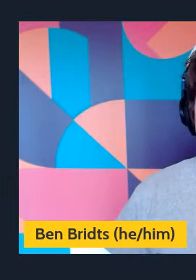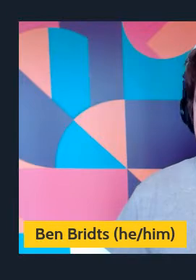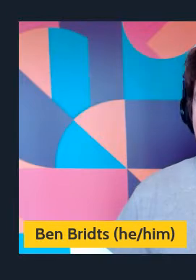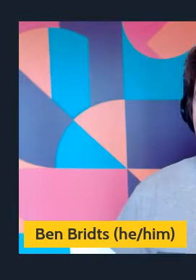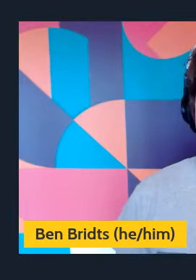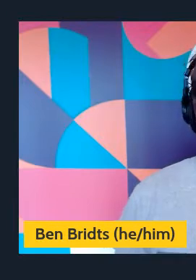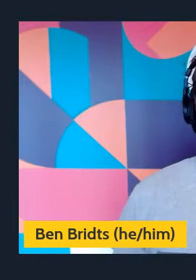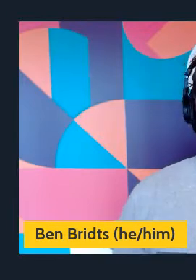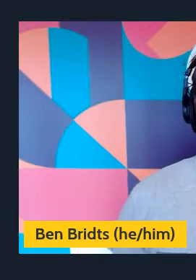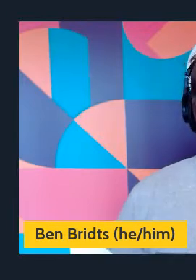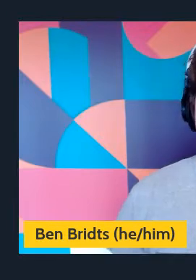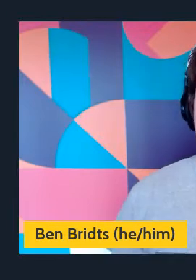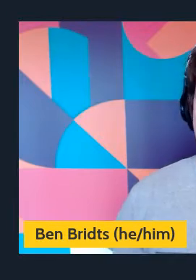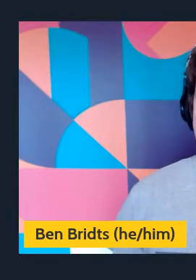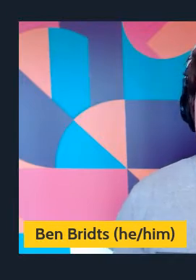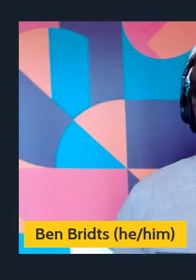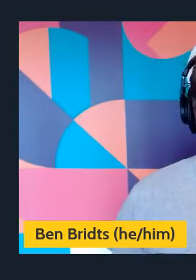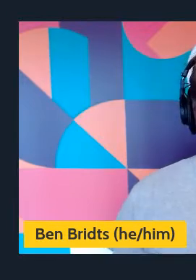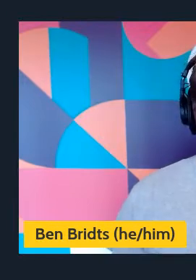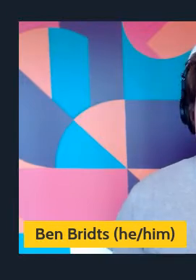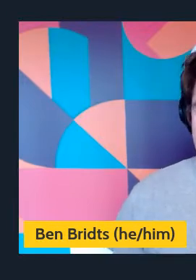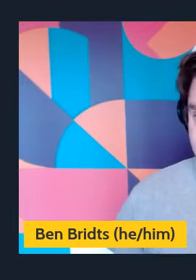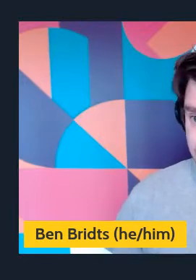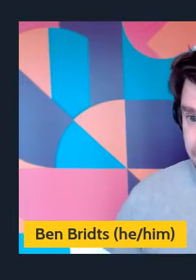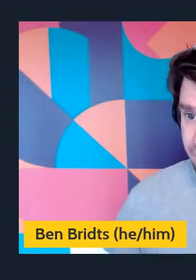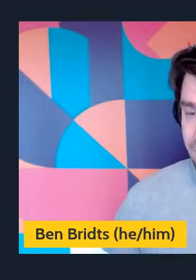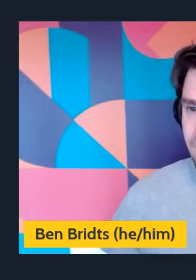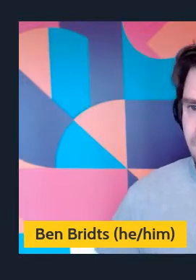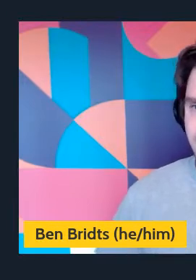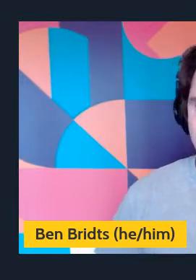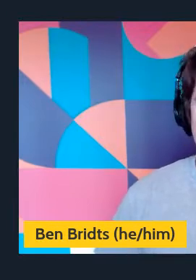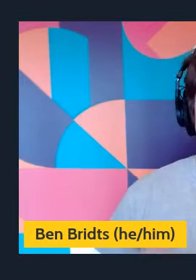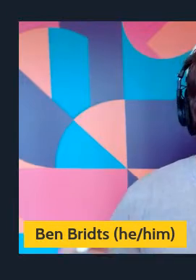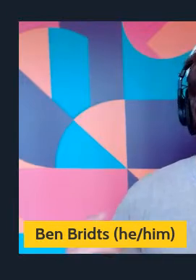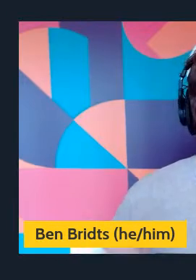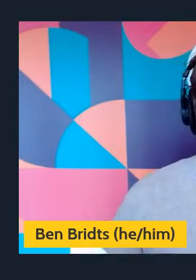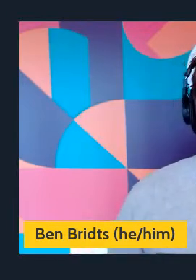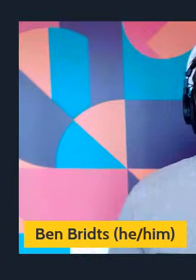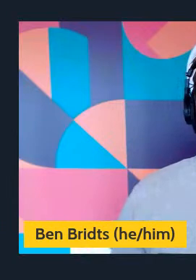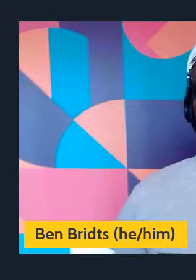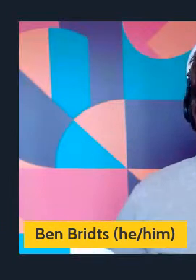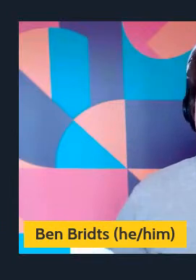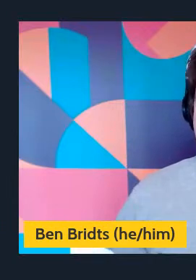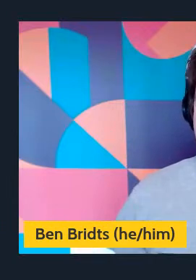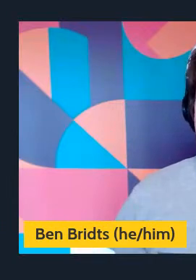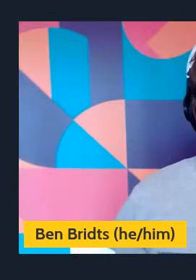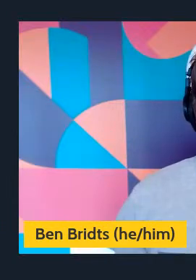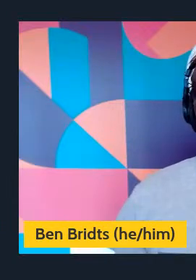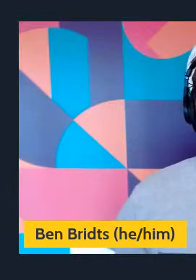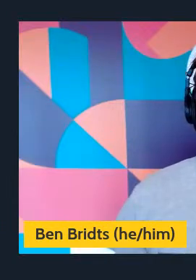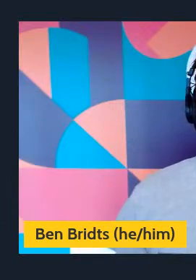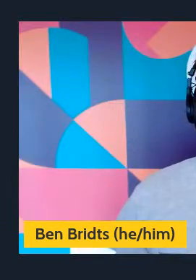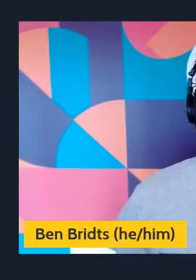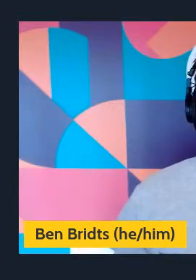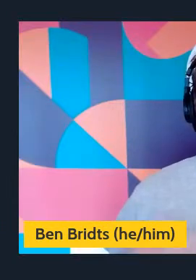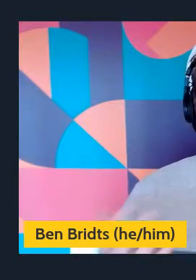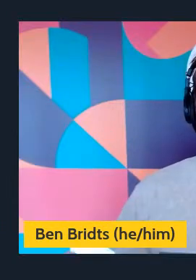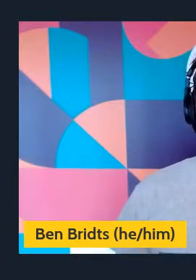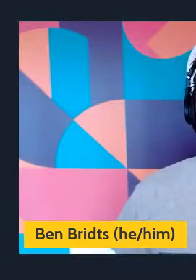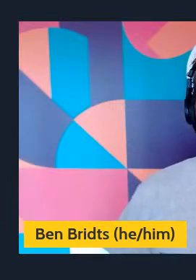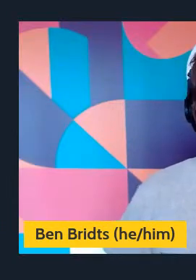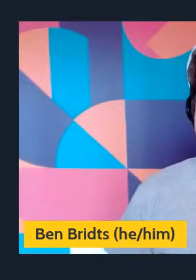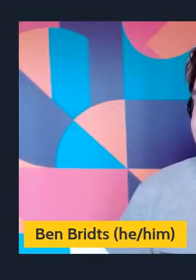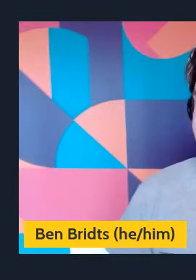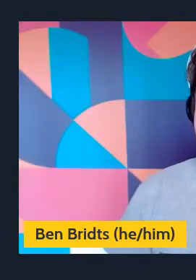Track 3, which will be the Spanish track this year. And you're watching CDK Day Track 2 right now. So if you want to join in